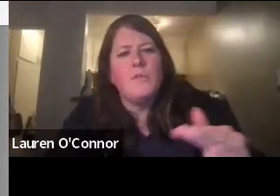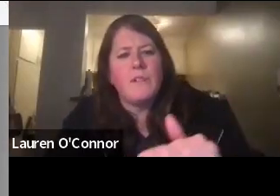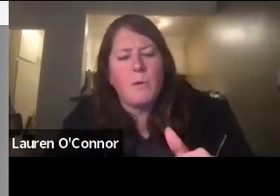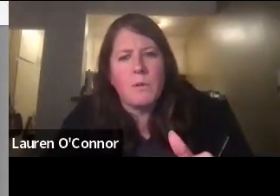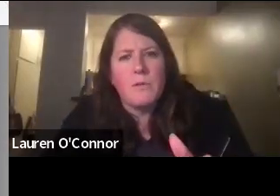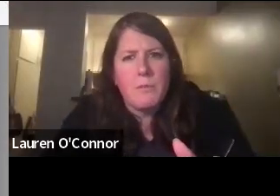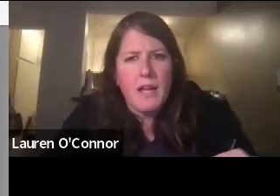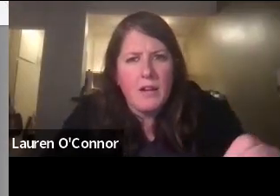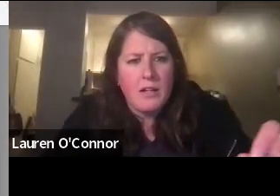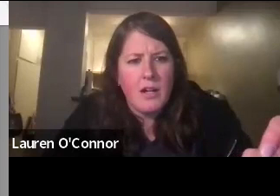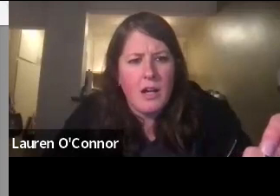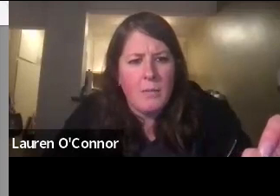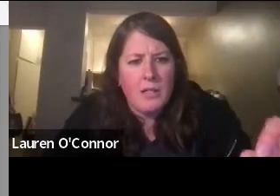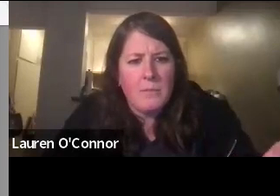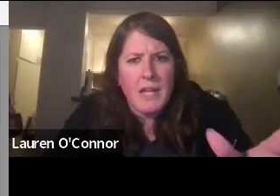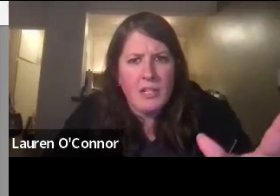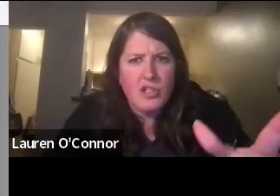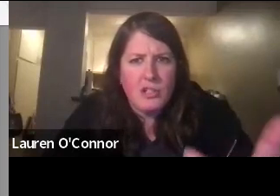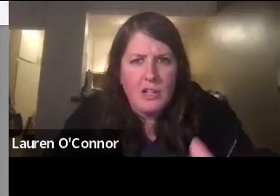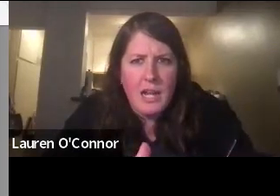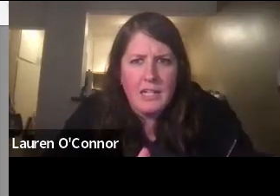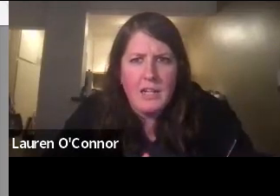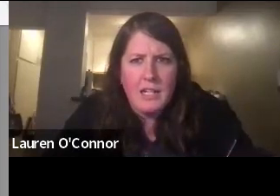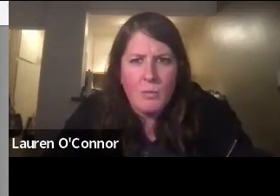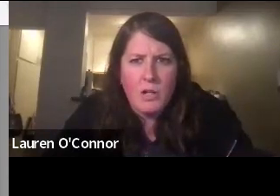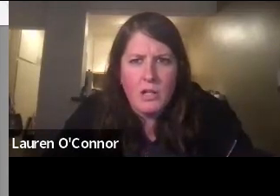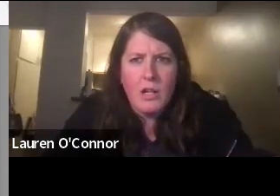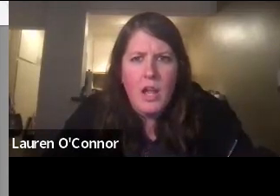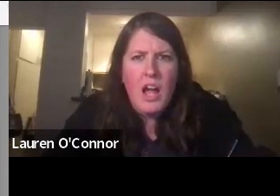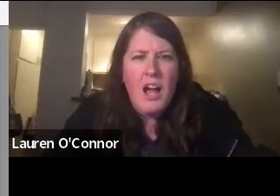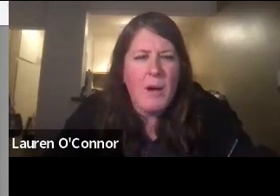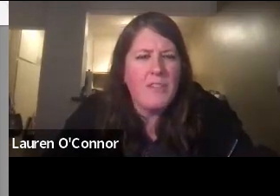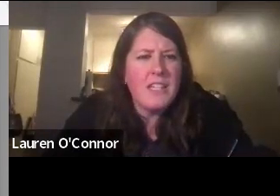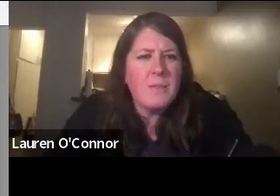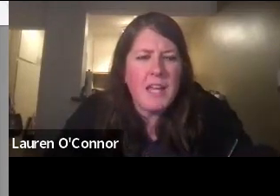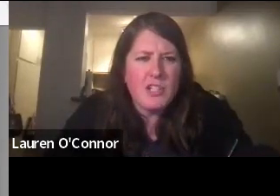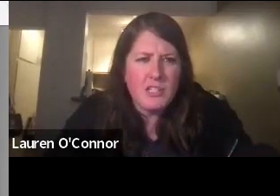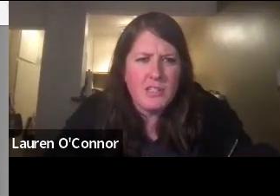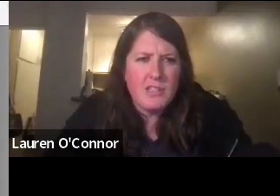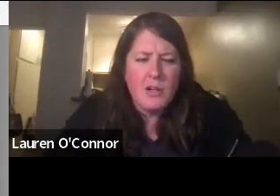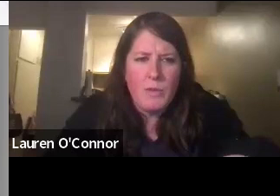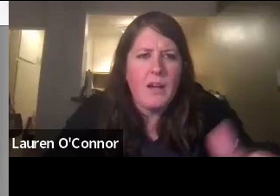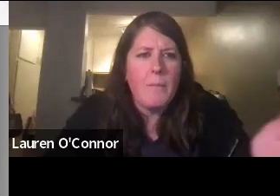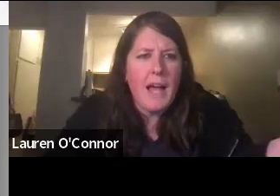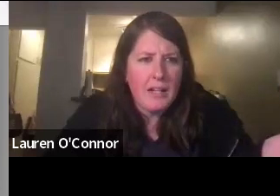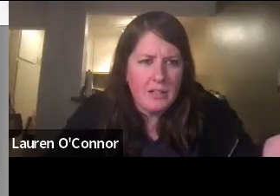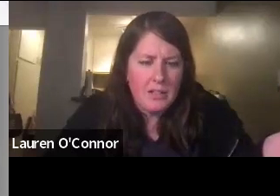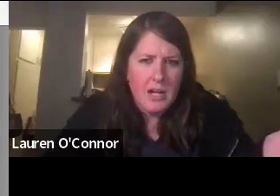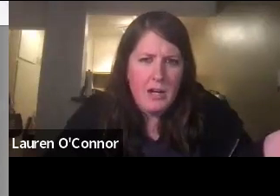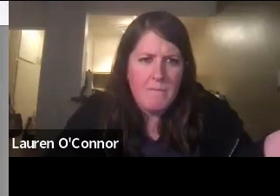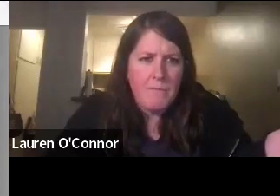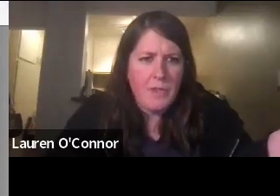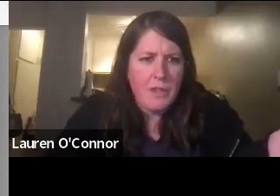of moving forward from that onto page 90 and 91. On these pages, you know, when they come